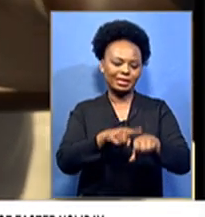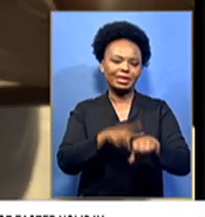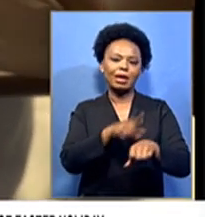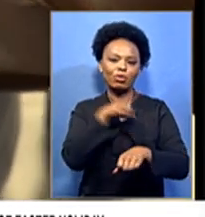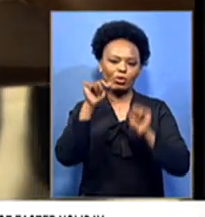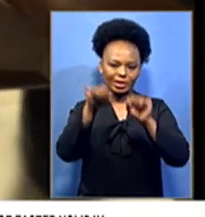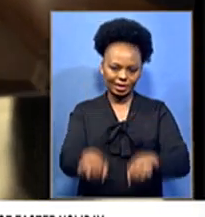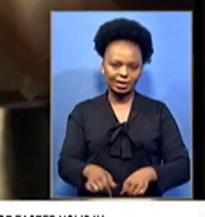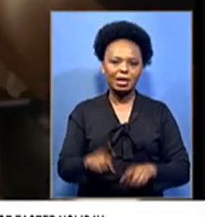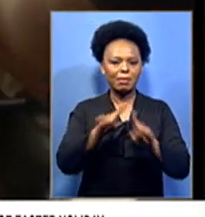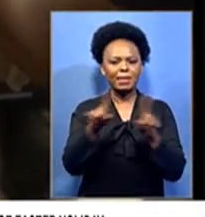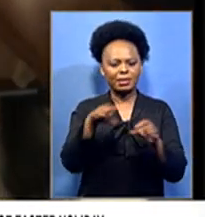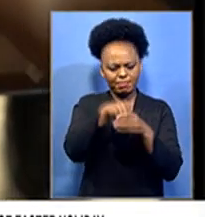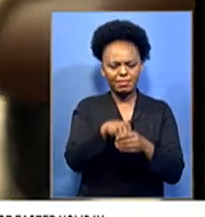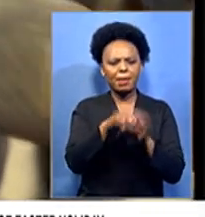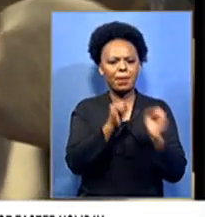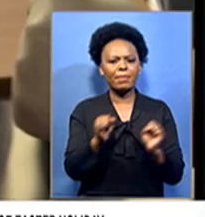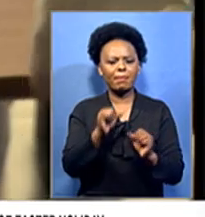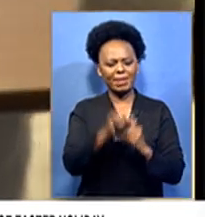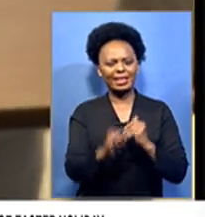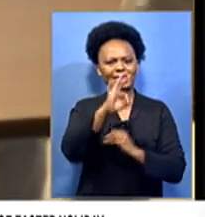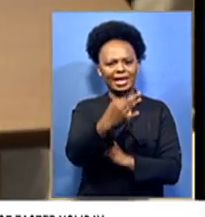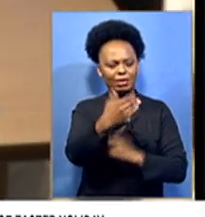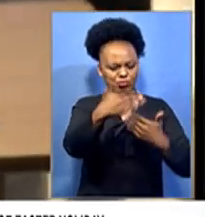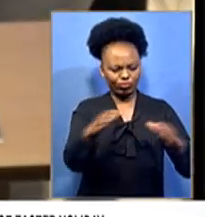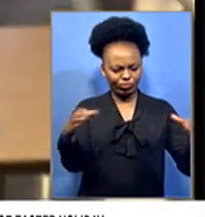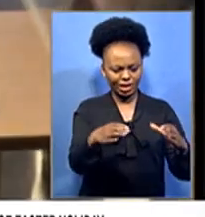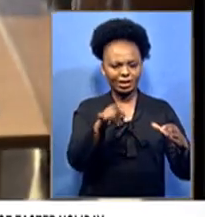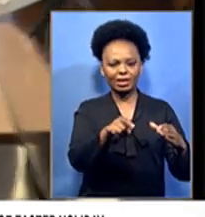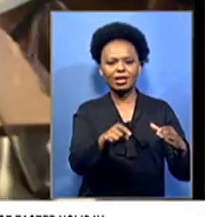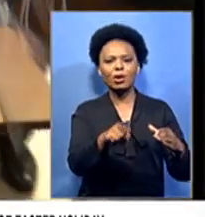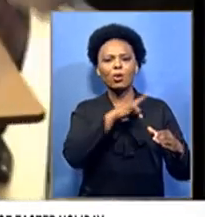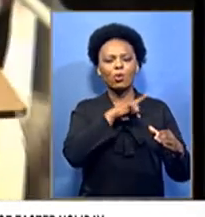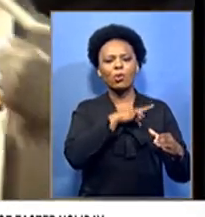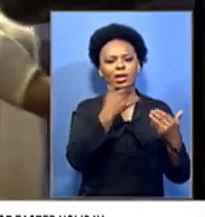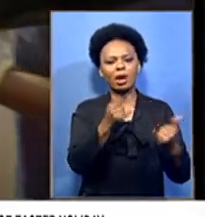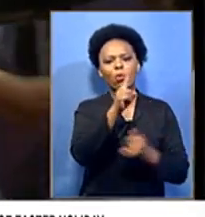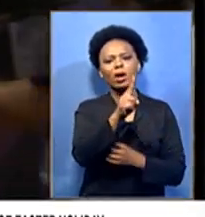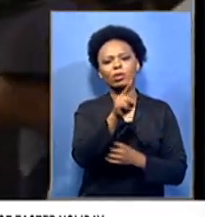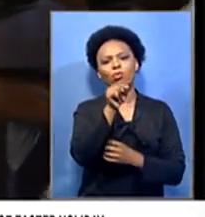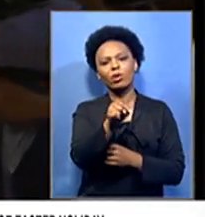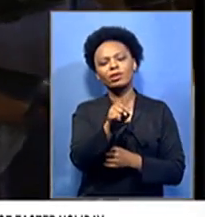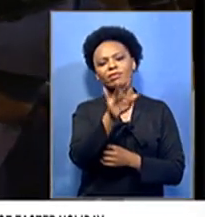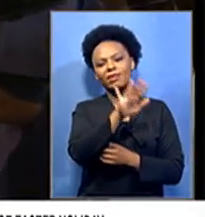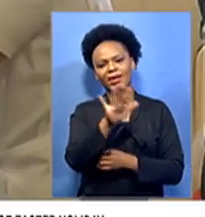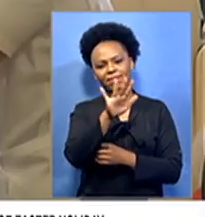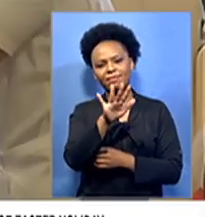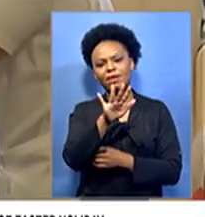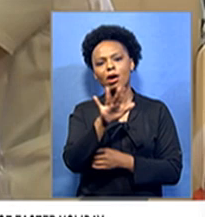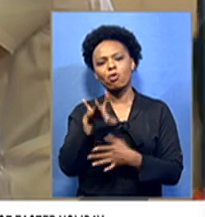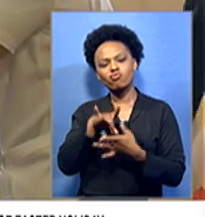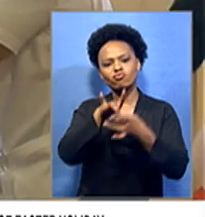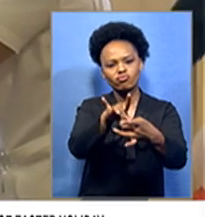the 3 months. So the slowness is relative to the fact that we already had 1.5 million that was committed for